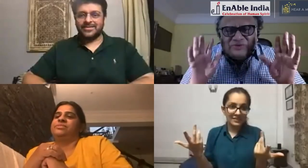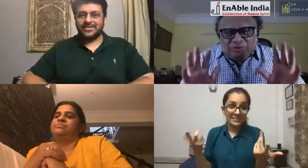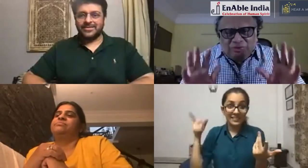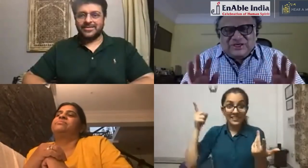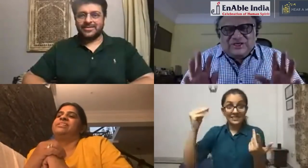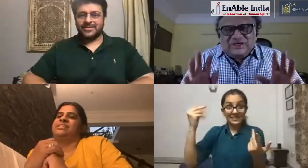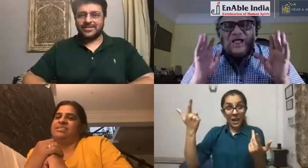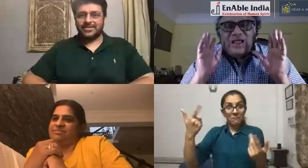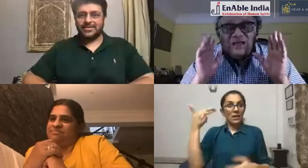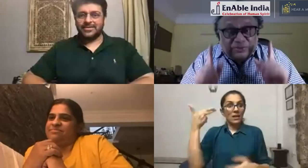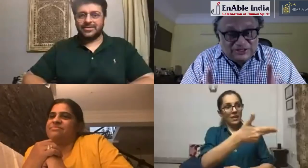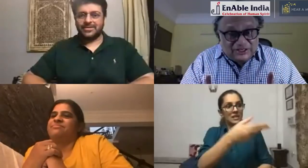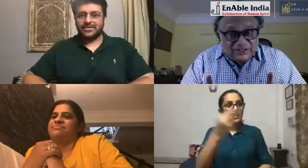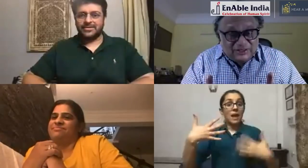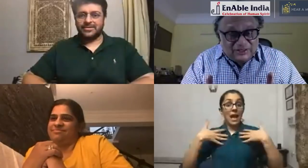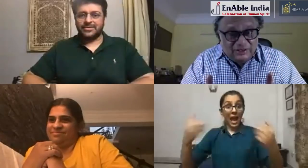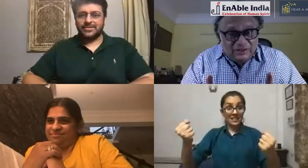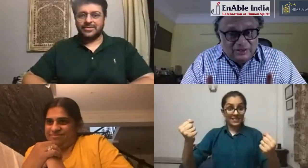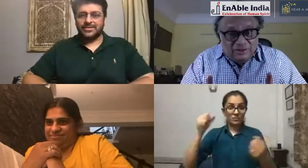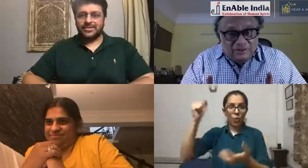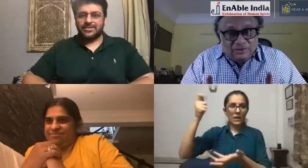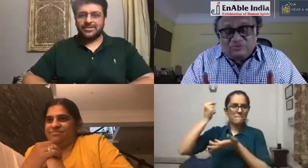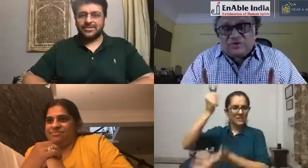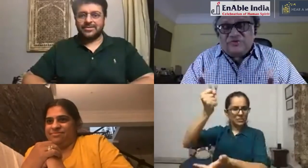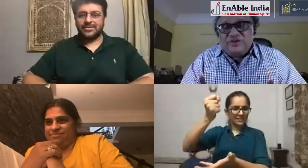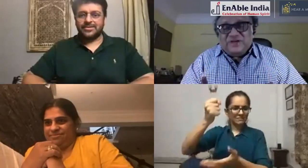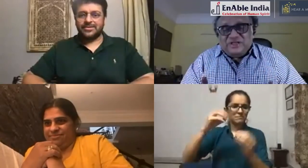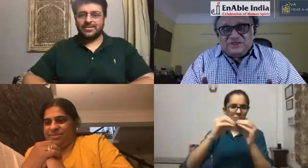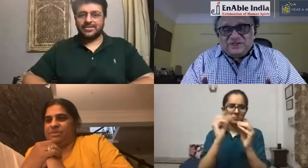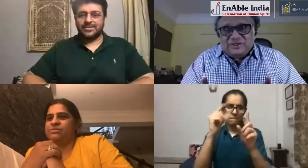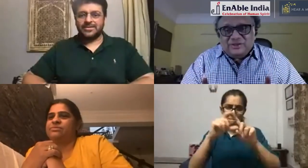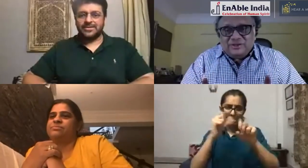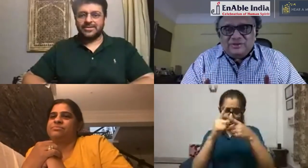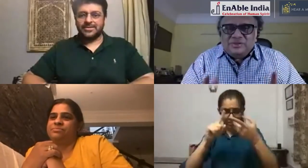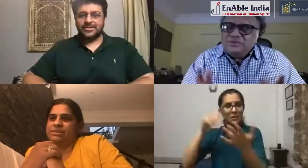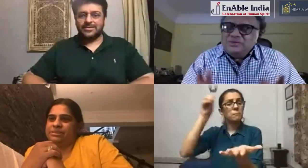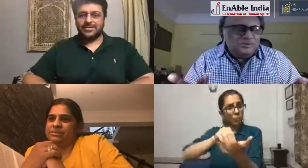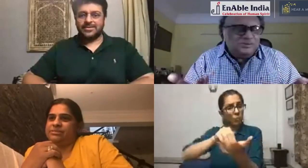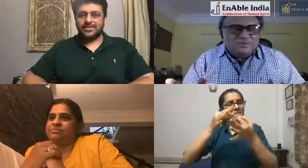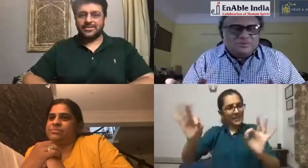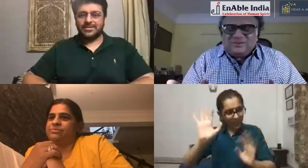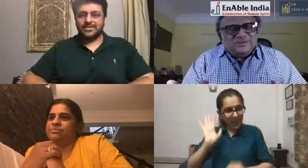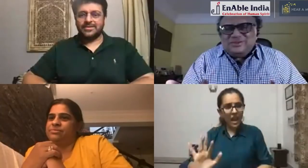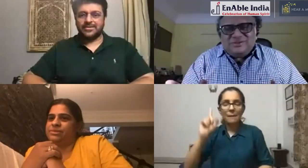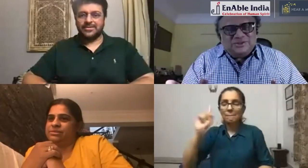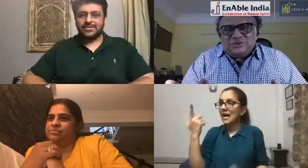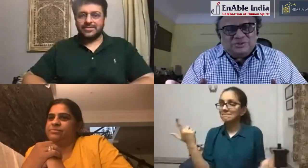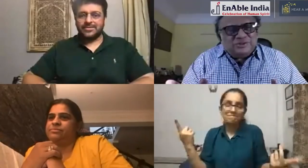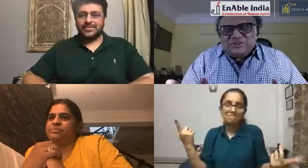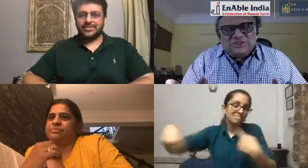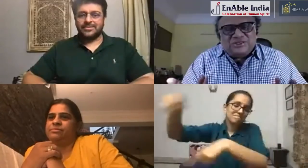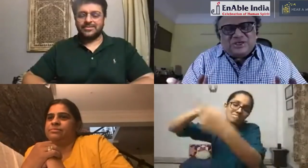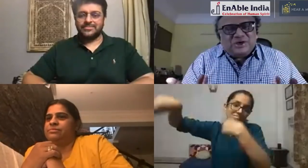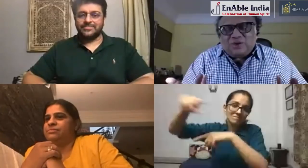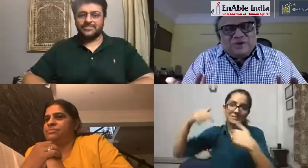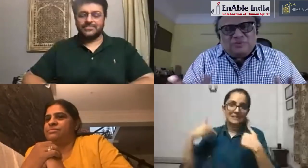of allocation in the health budget for free vaccination, but